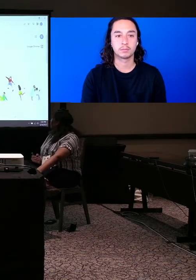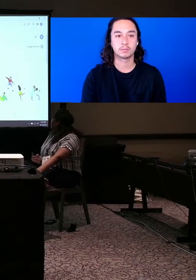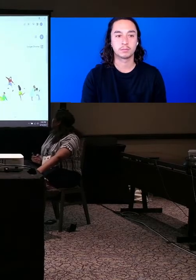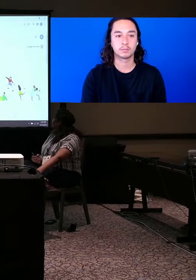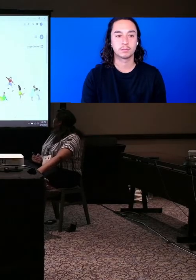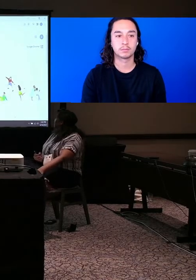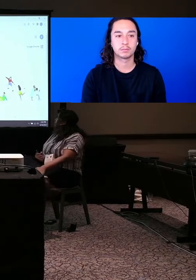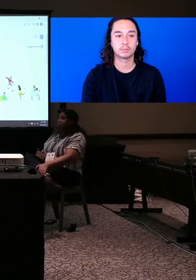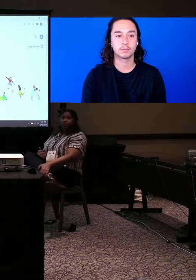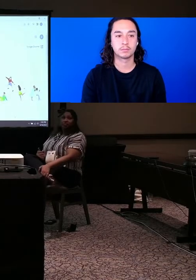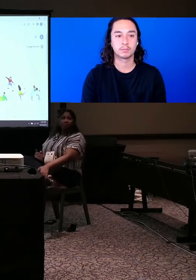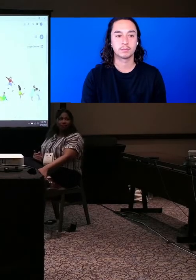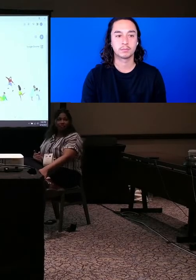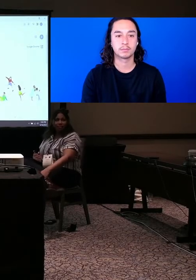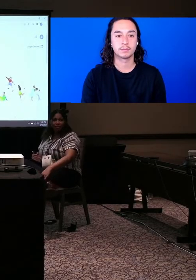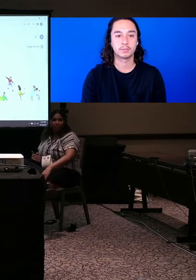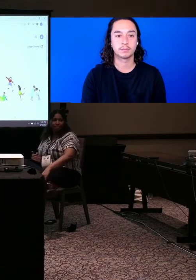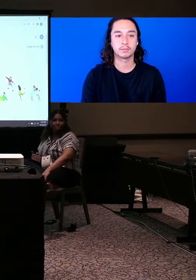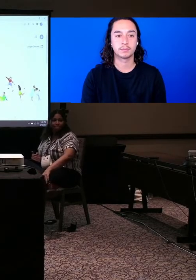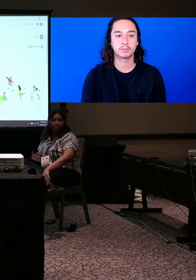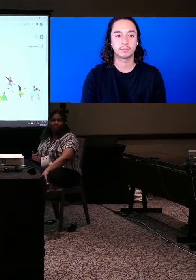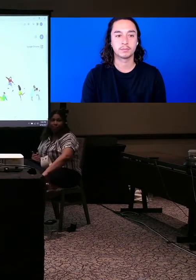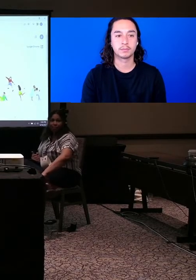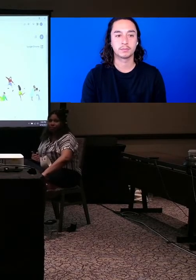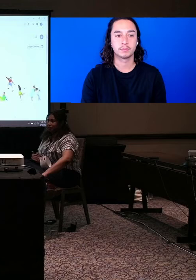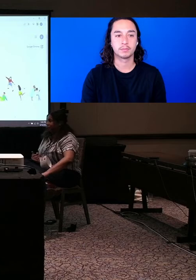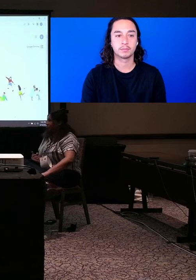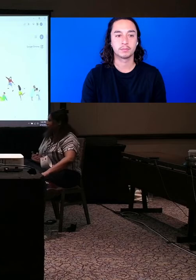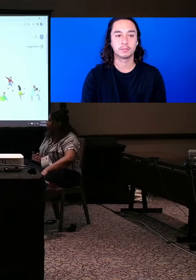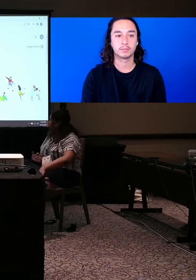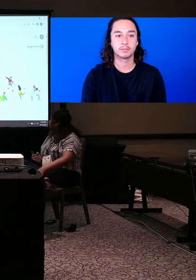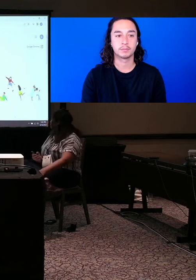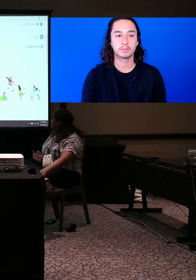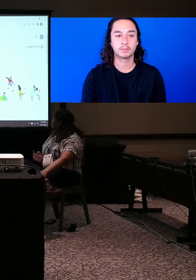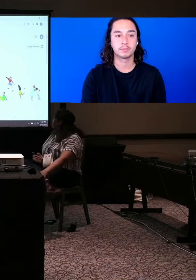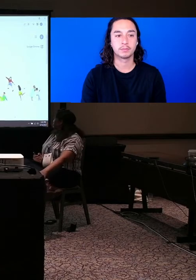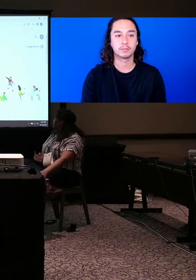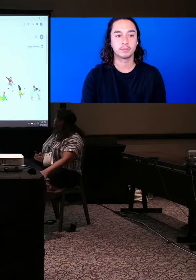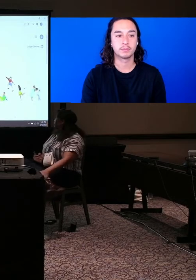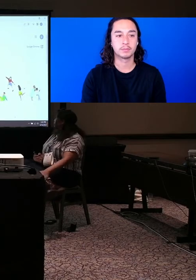Maybe just like a YouTube video that's playing. I could just put it back. So proud. Oh,